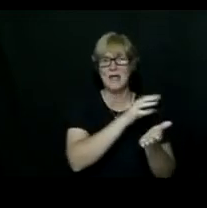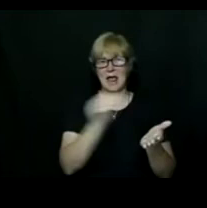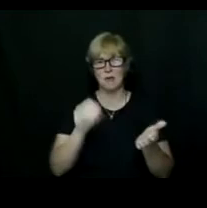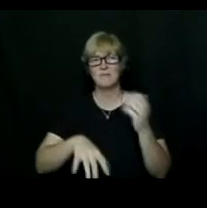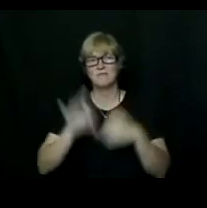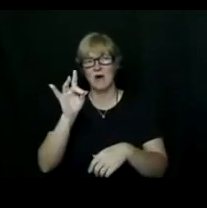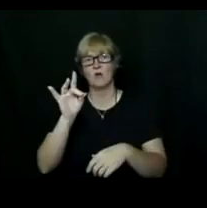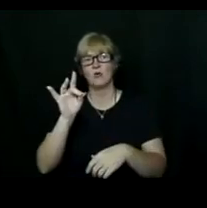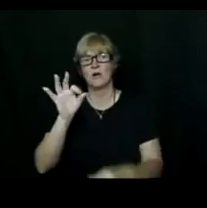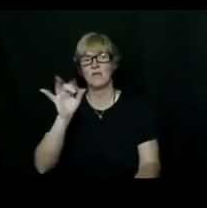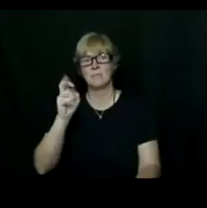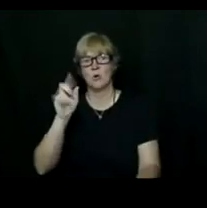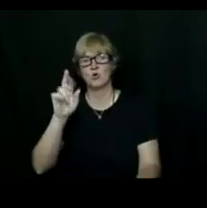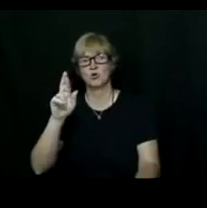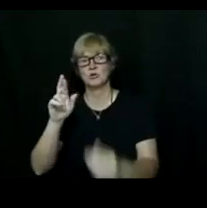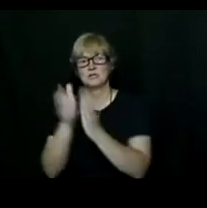finger counting specifically.